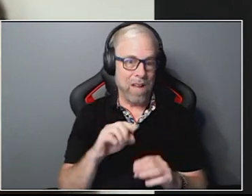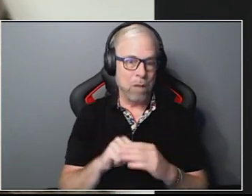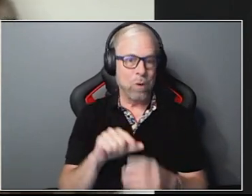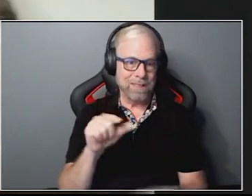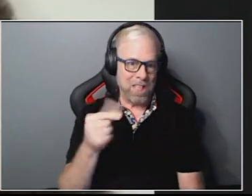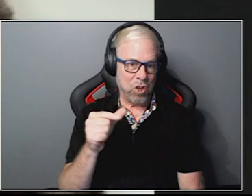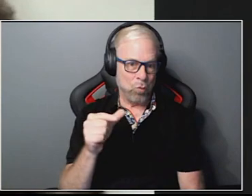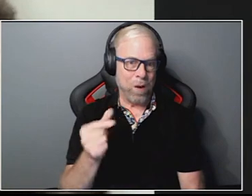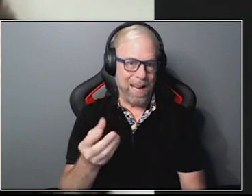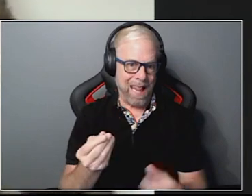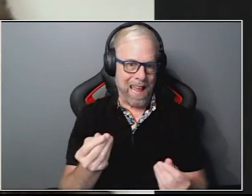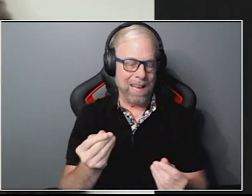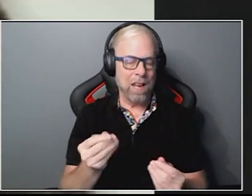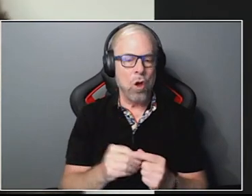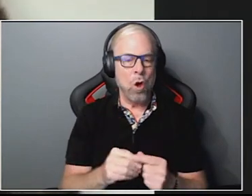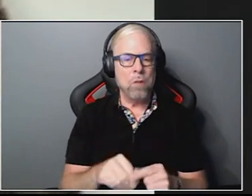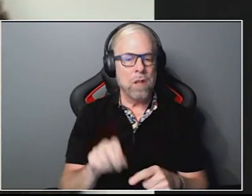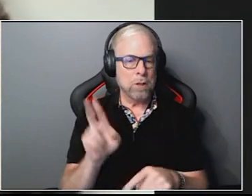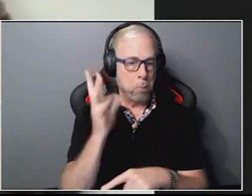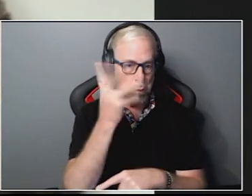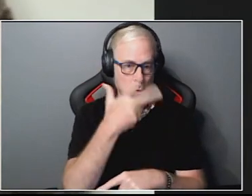this beautiful coat.